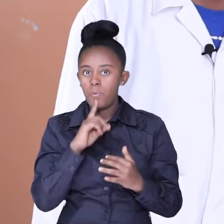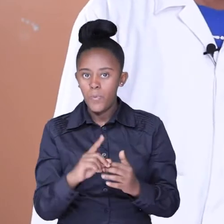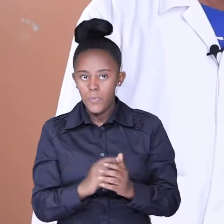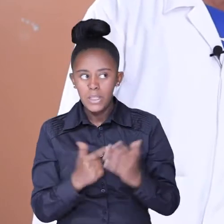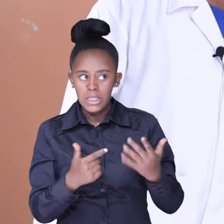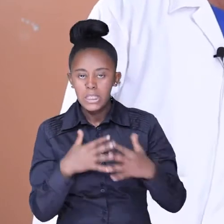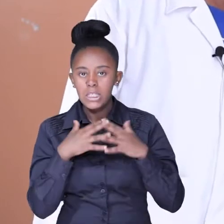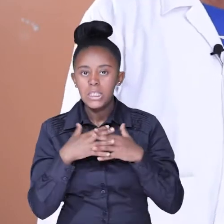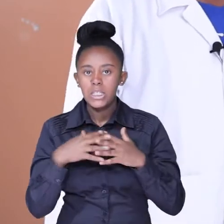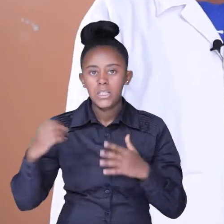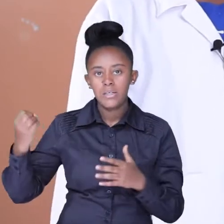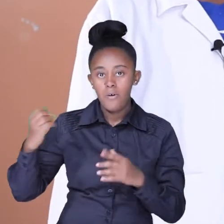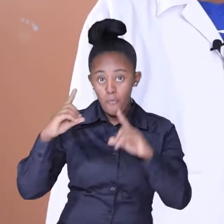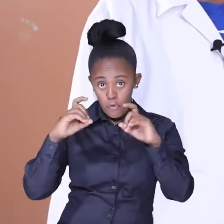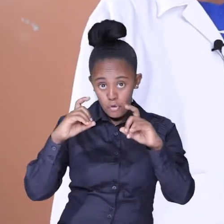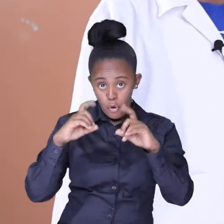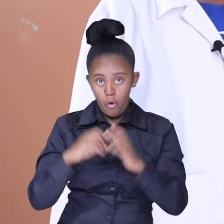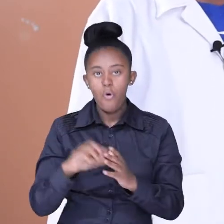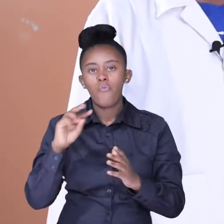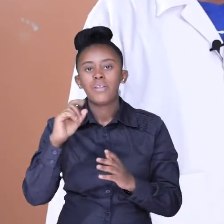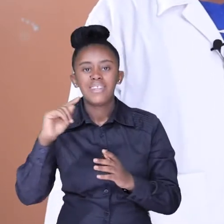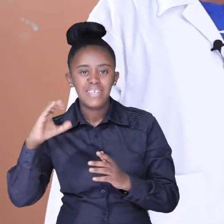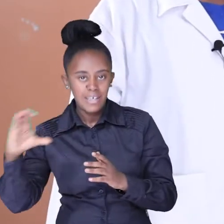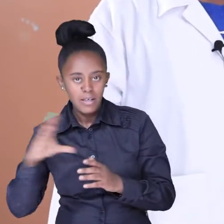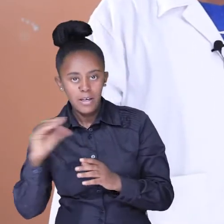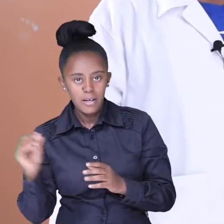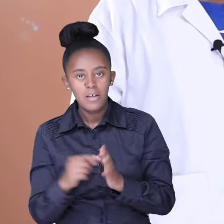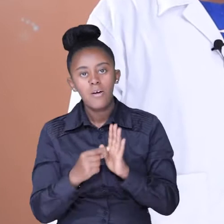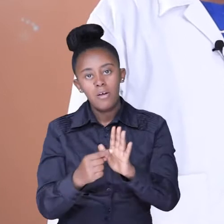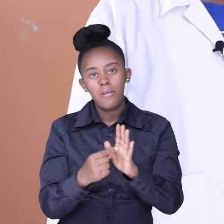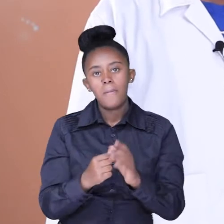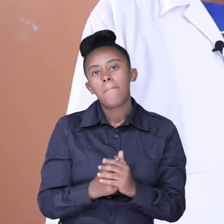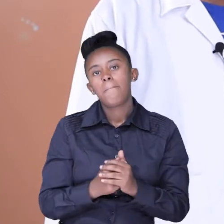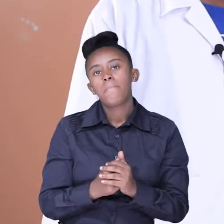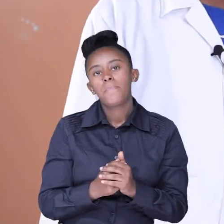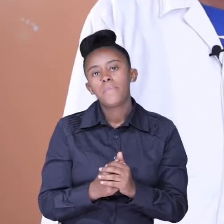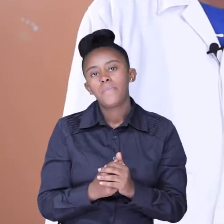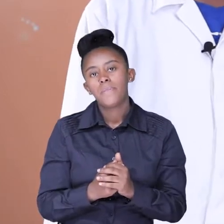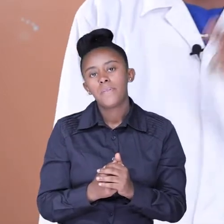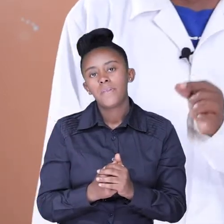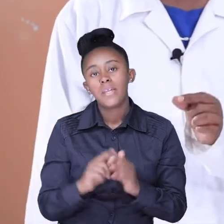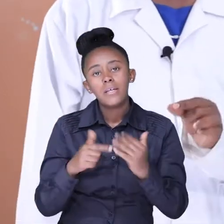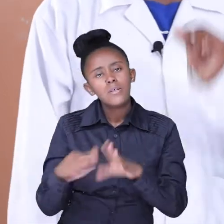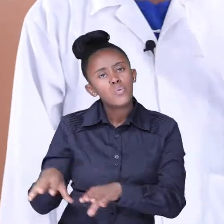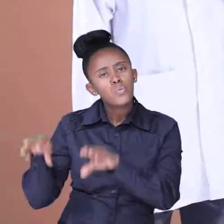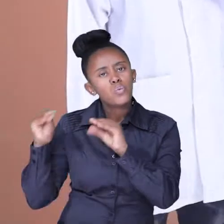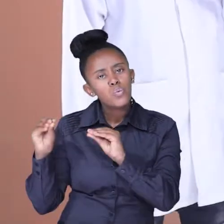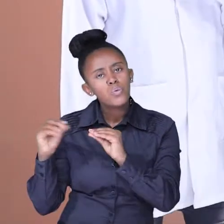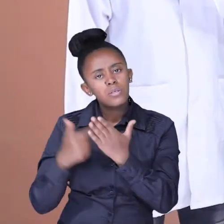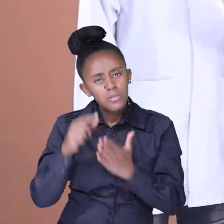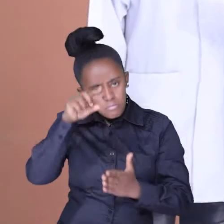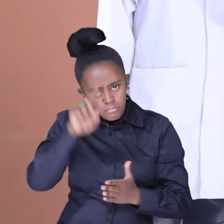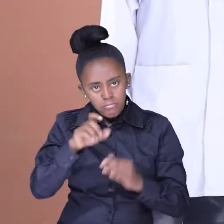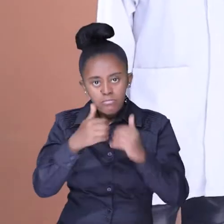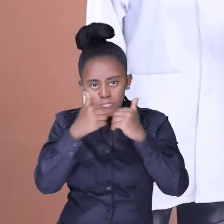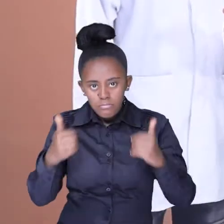of photovoltaic cells, and this is a symbol given for photovoltaic cells. A student, you should have